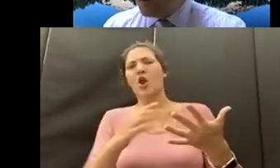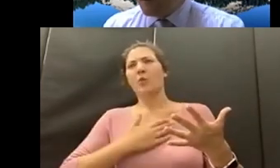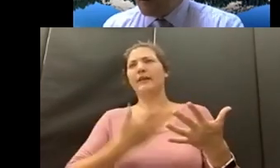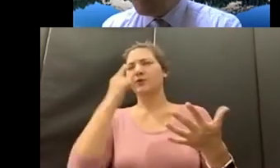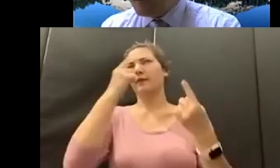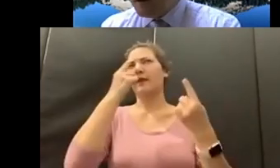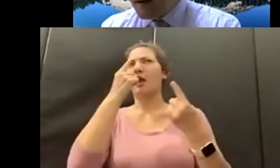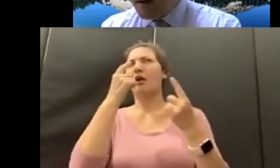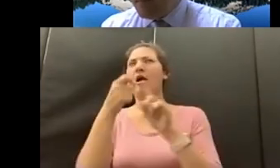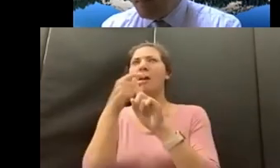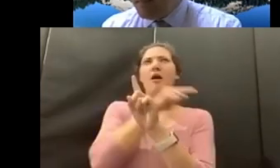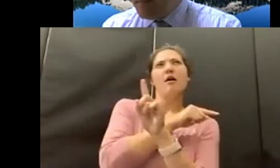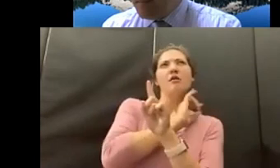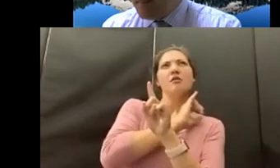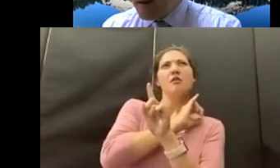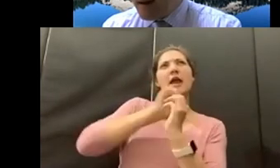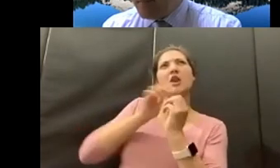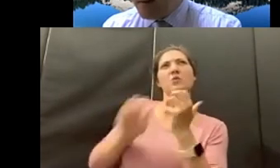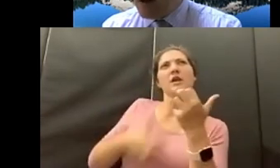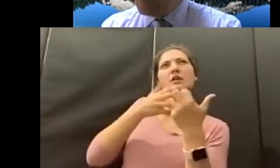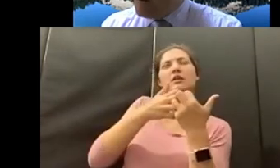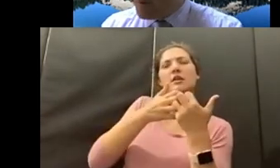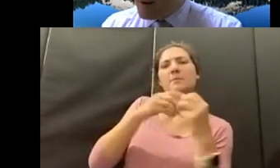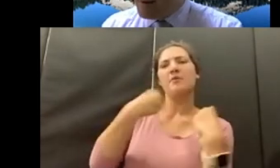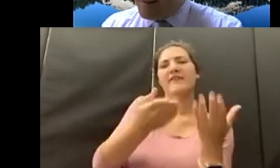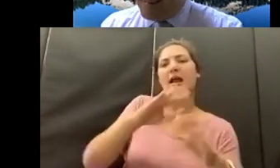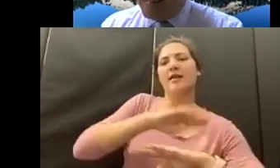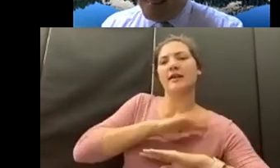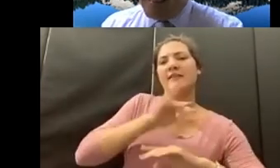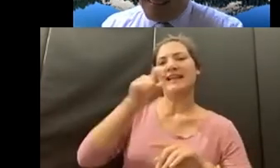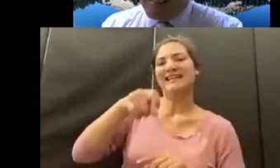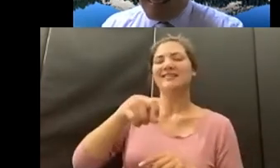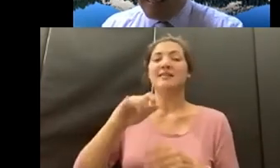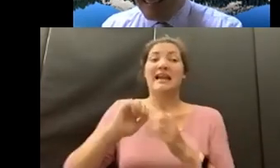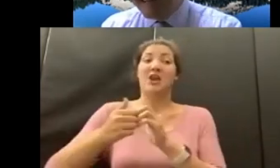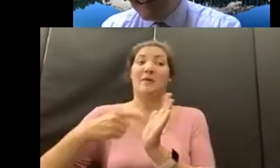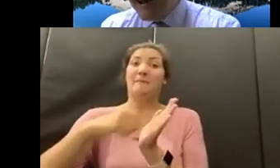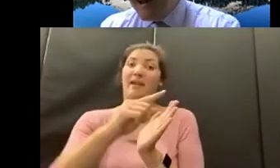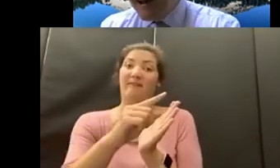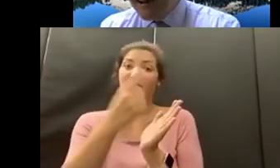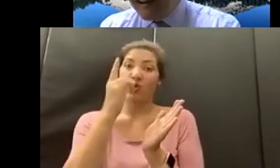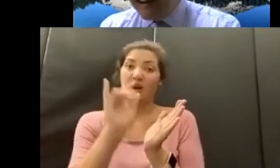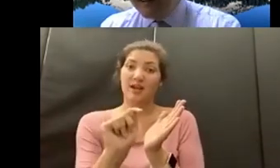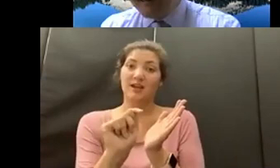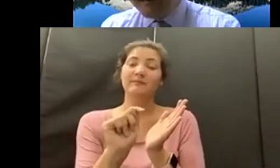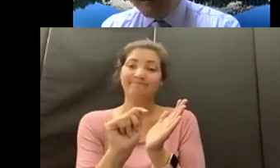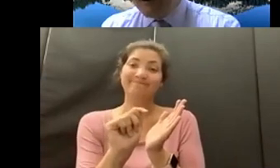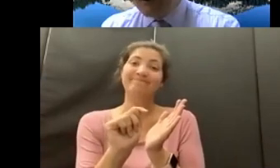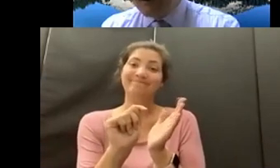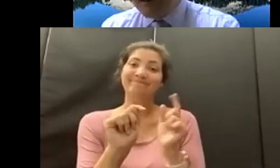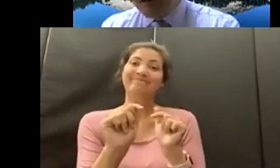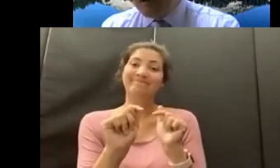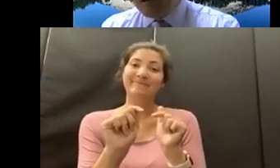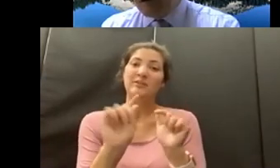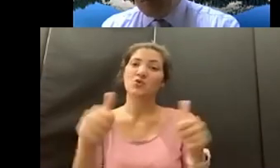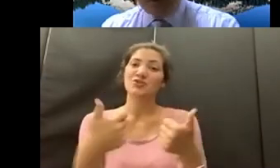some cool things. How you pay for it That's the big burrito, right?